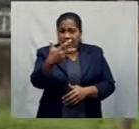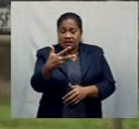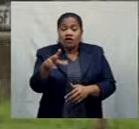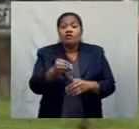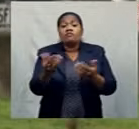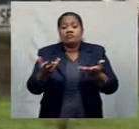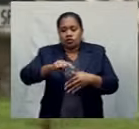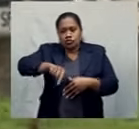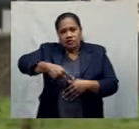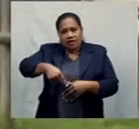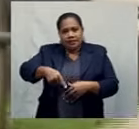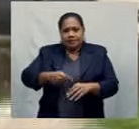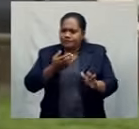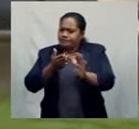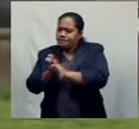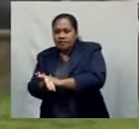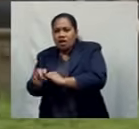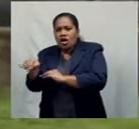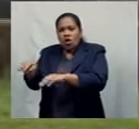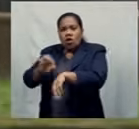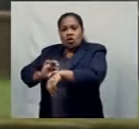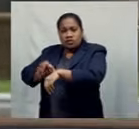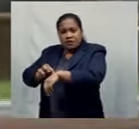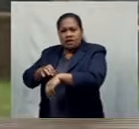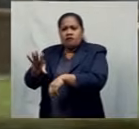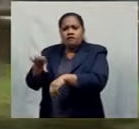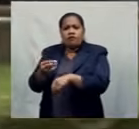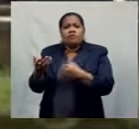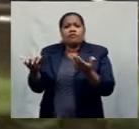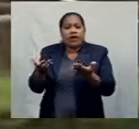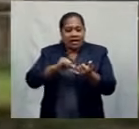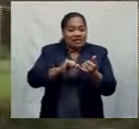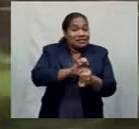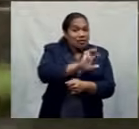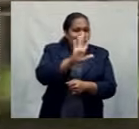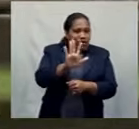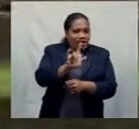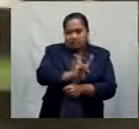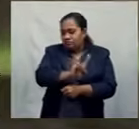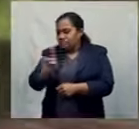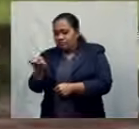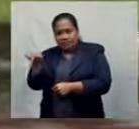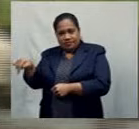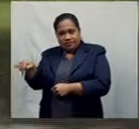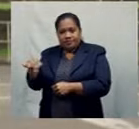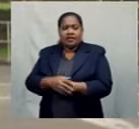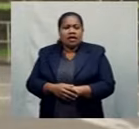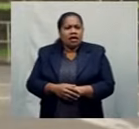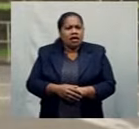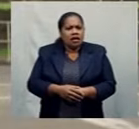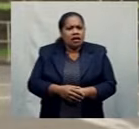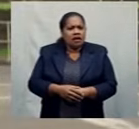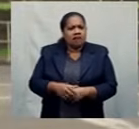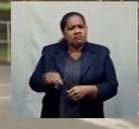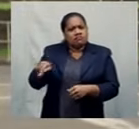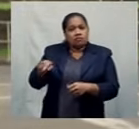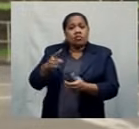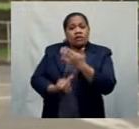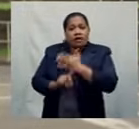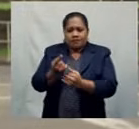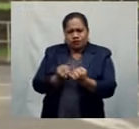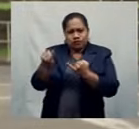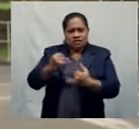Suva. He was referred to the CWM hospital from the Samambula screening clinic. He was noted to be in severe